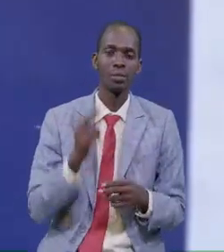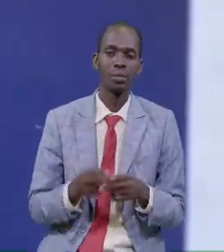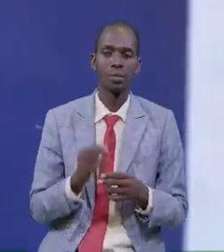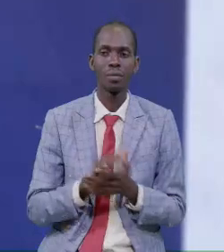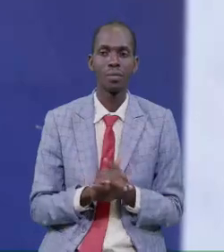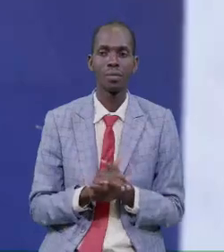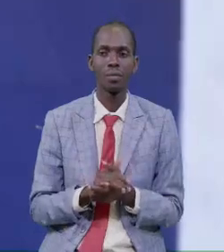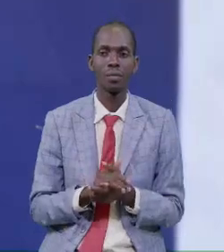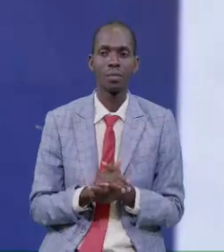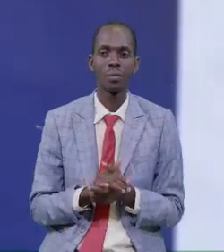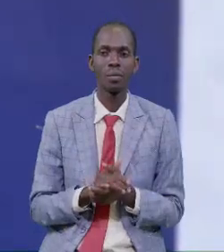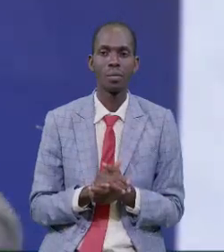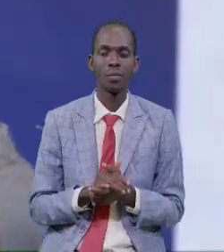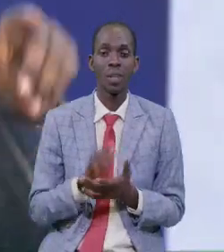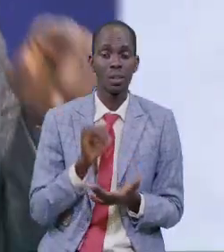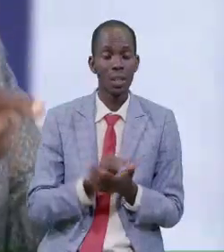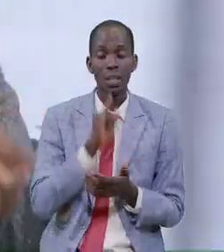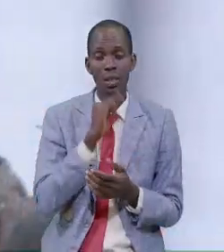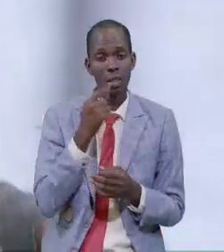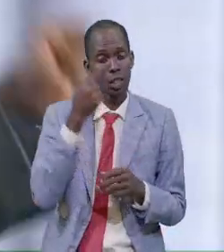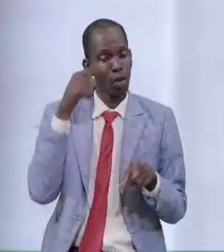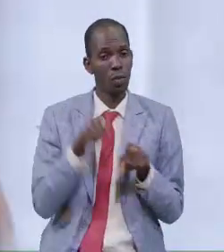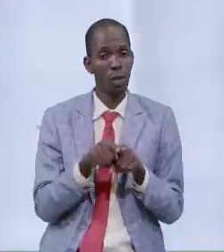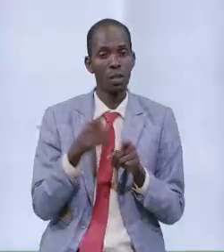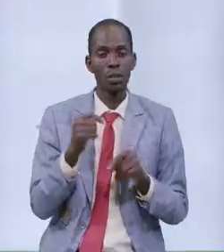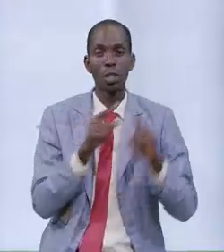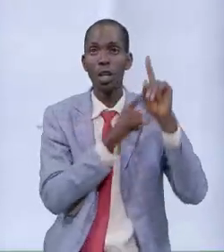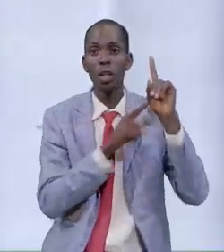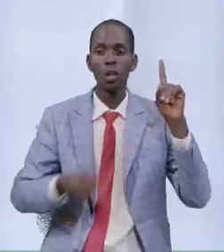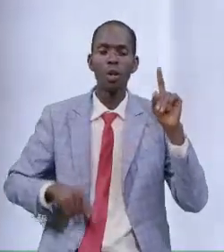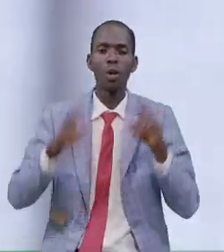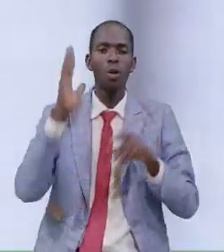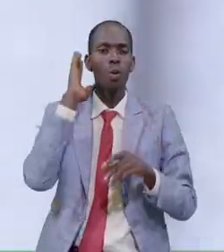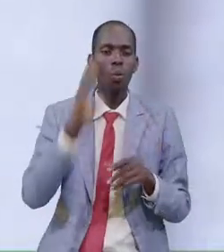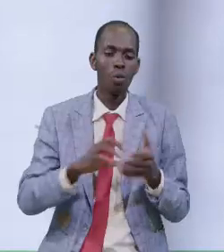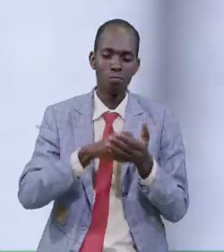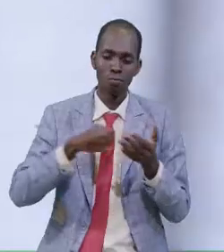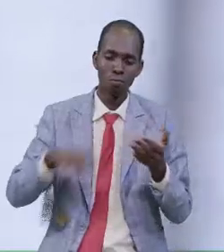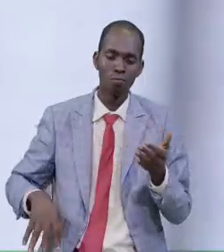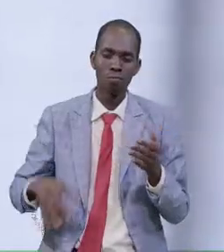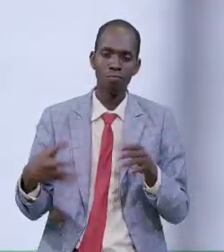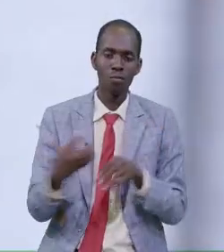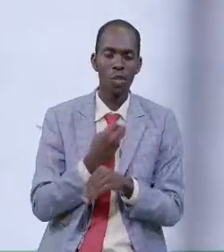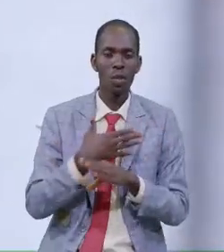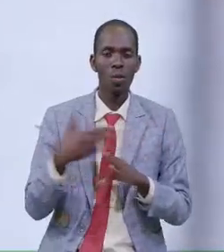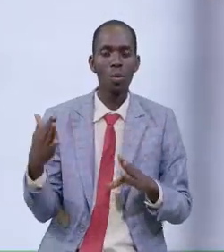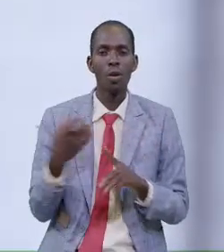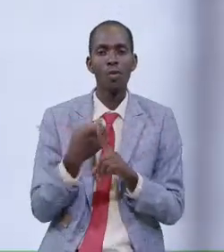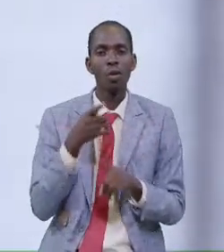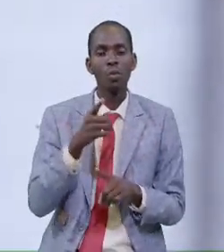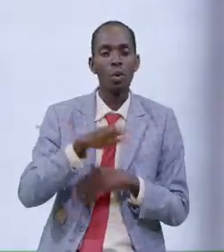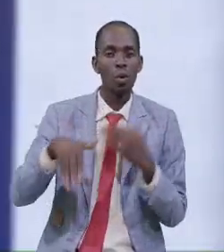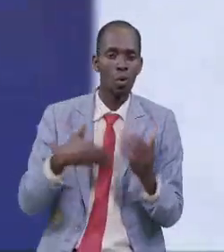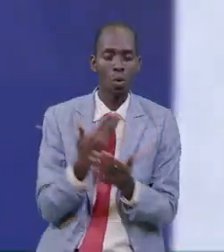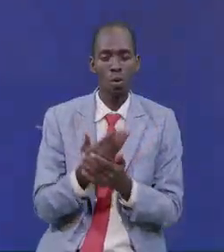That's the covenant. The Lord will take away from thee all sickness,